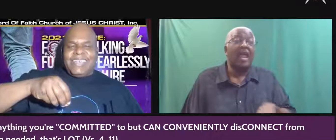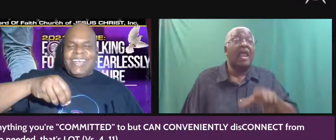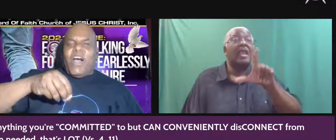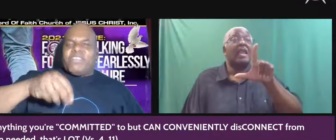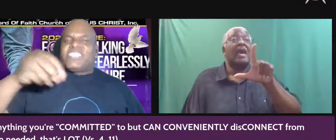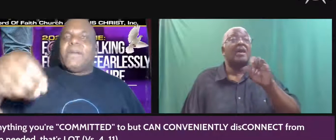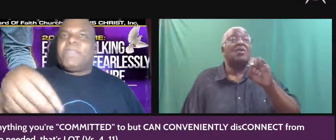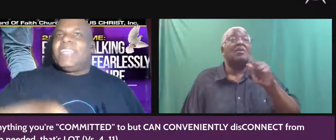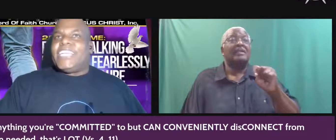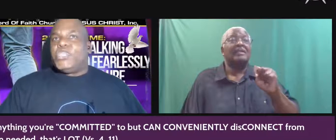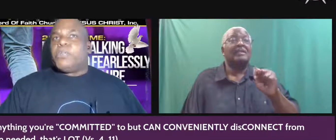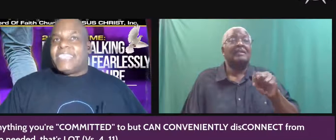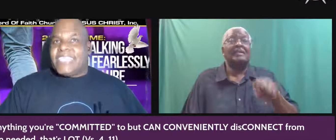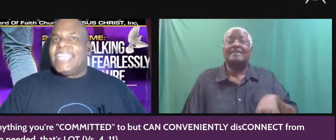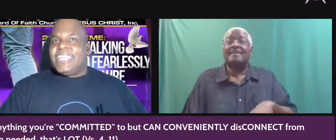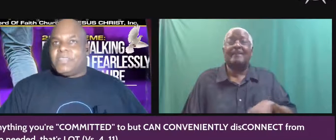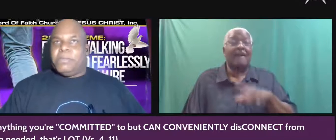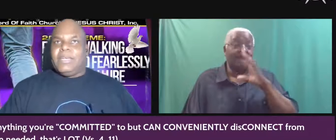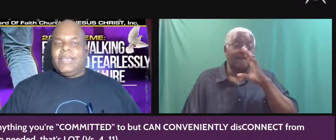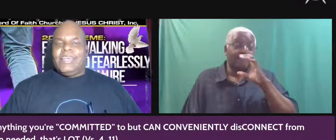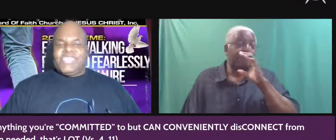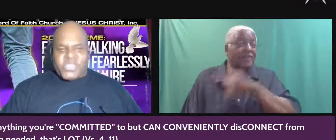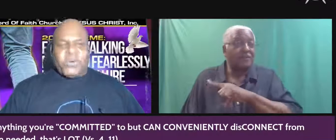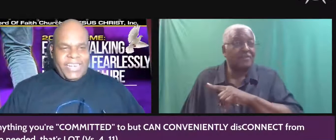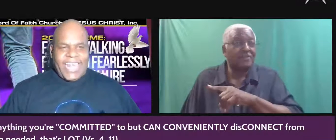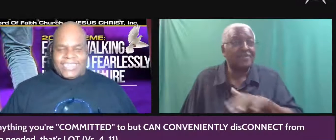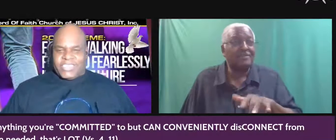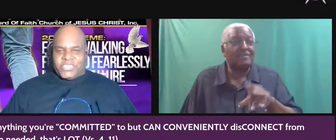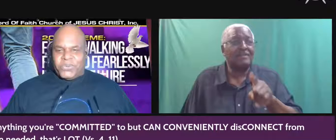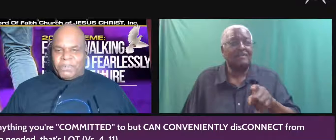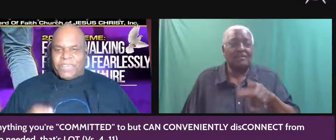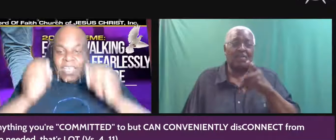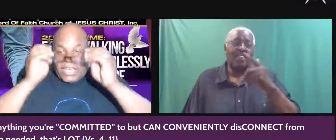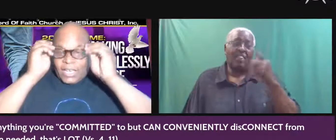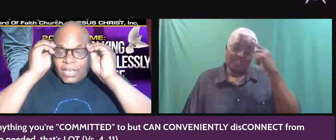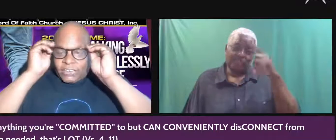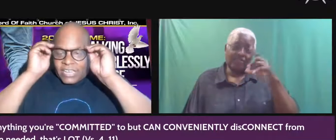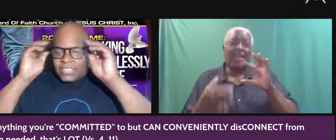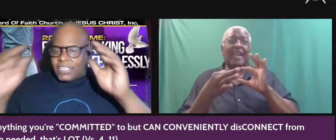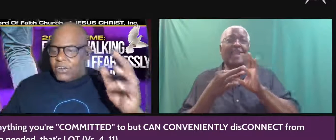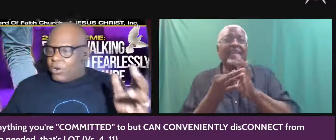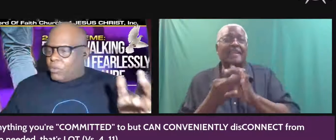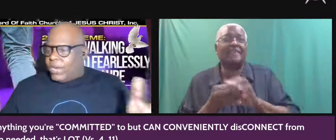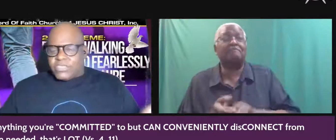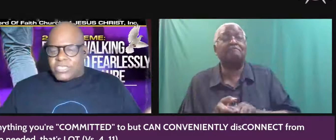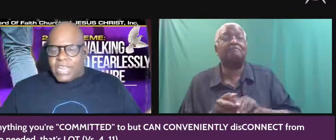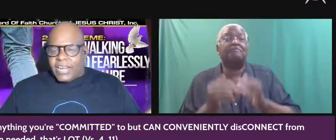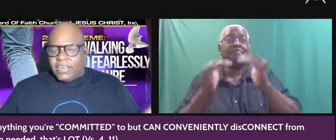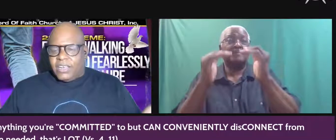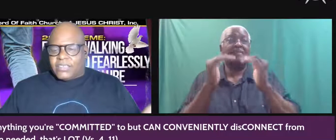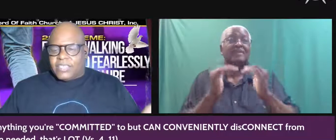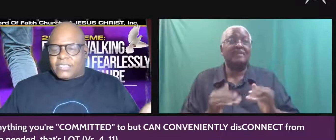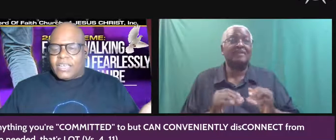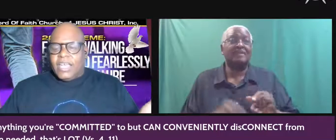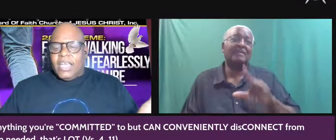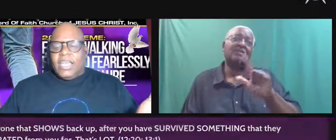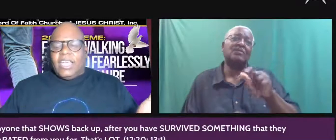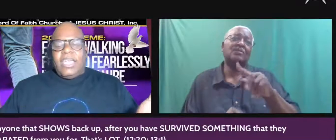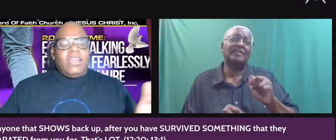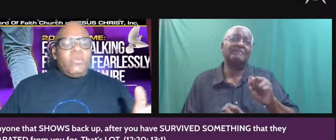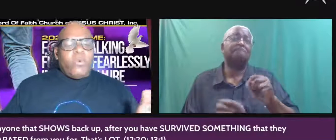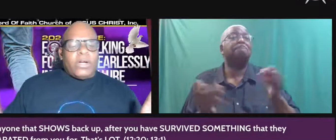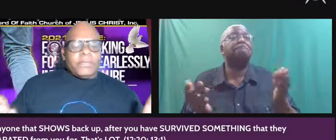sense of something that you pretended to be so connected to. Here's the next thing, though. What else is Lot? Here's the next